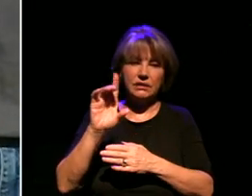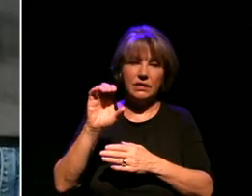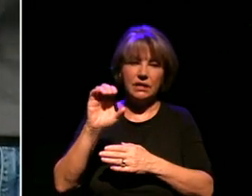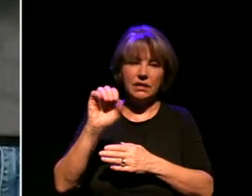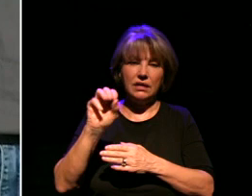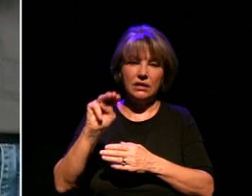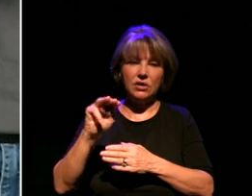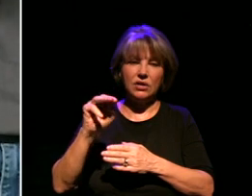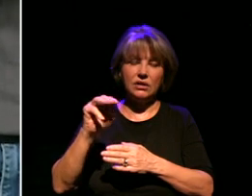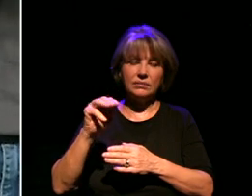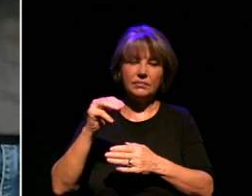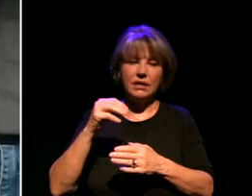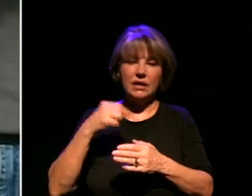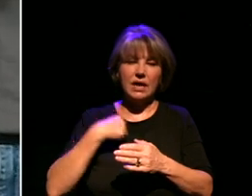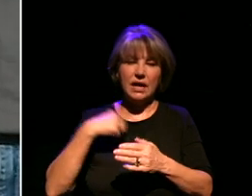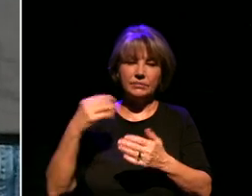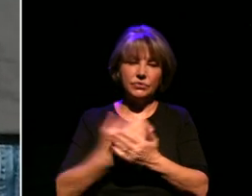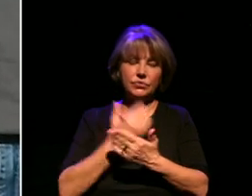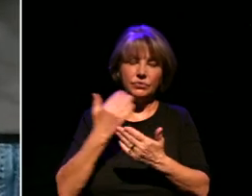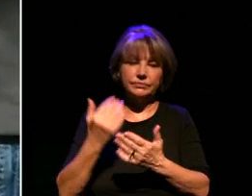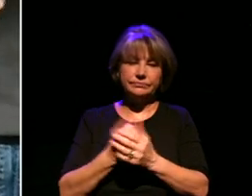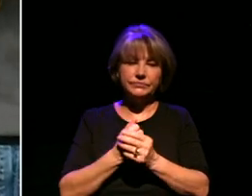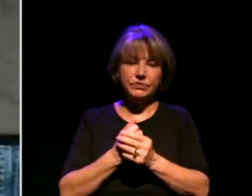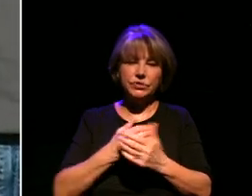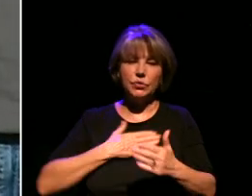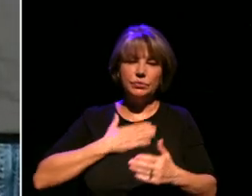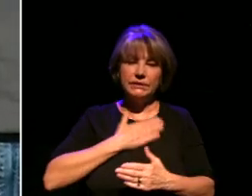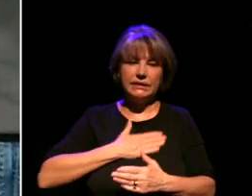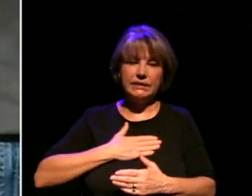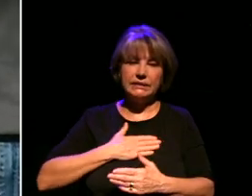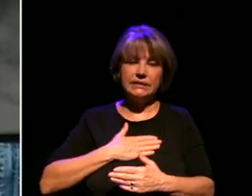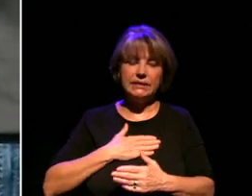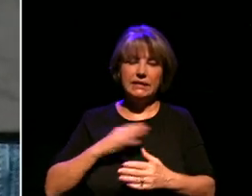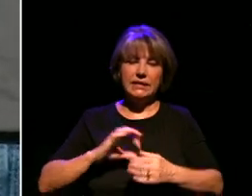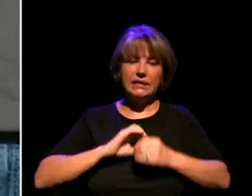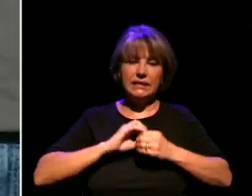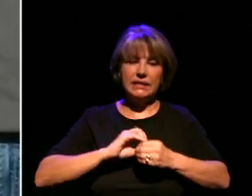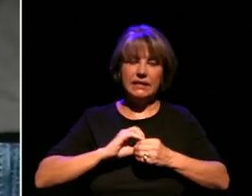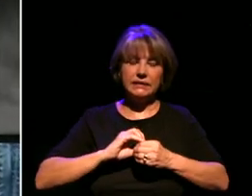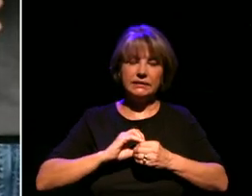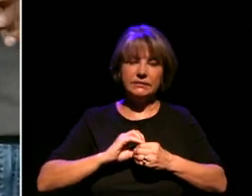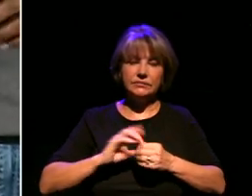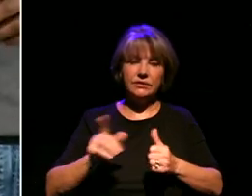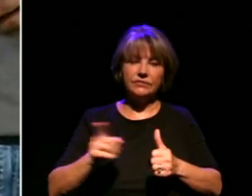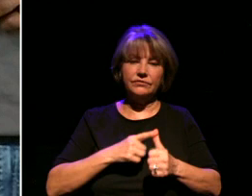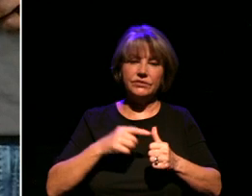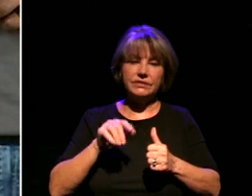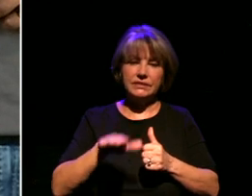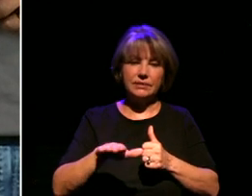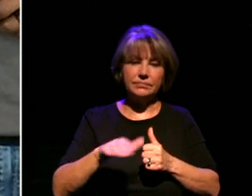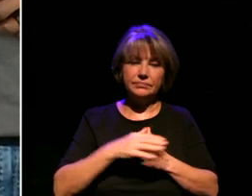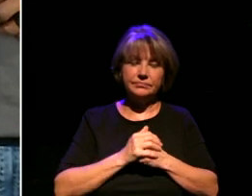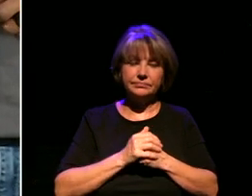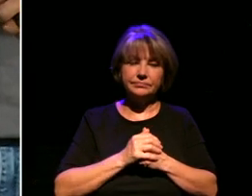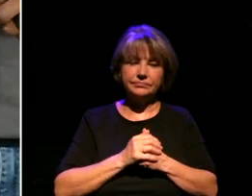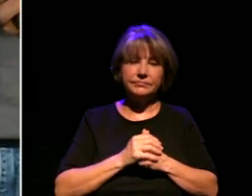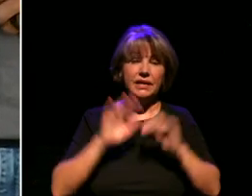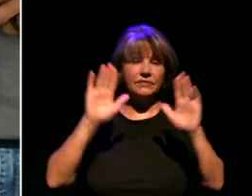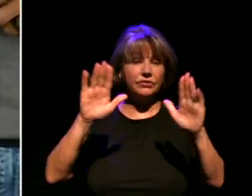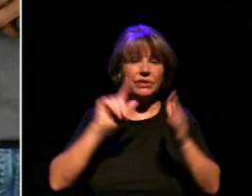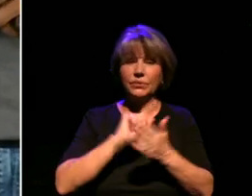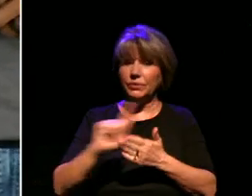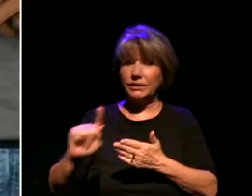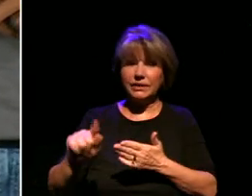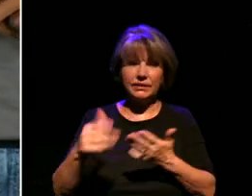fbctopeka.com/I'm new. So if that's where you're at, then please get connected through first steps. Have a great week.